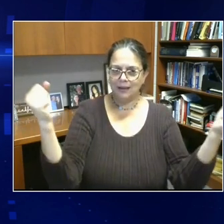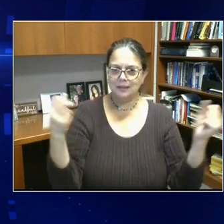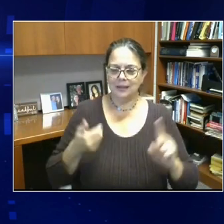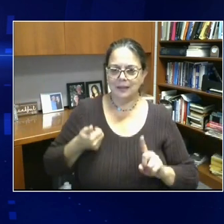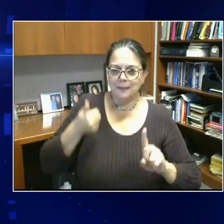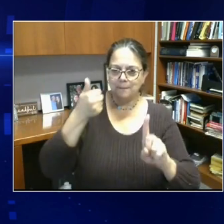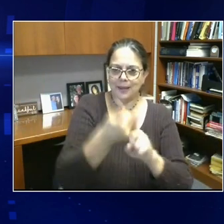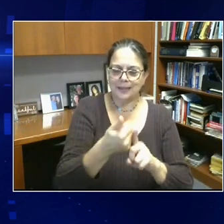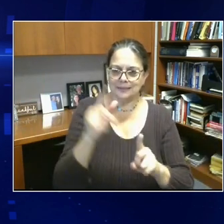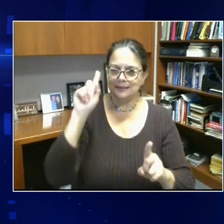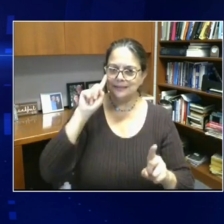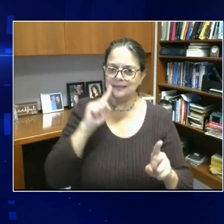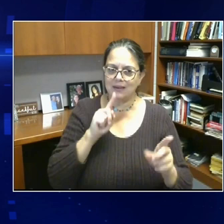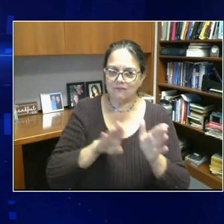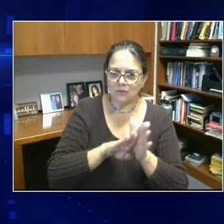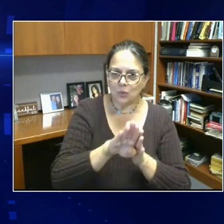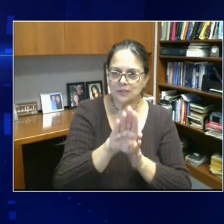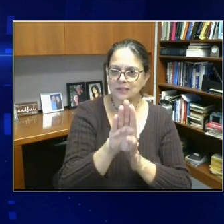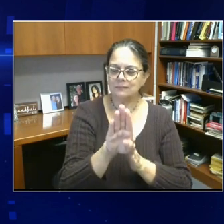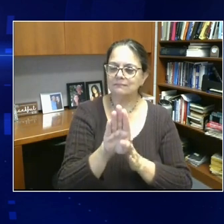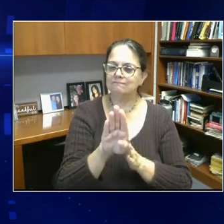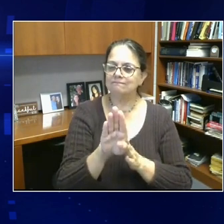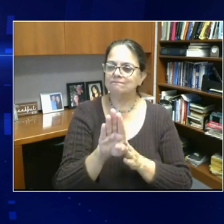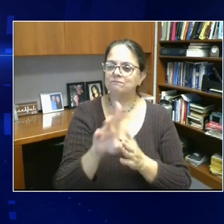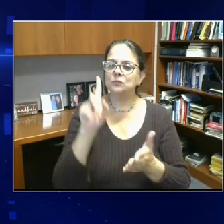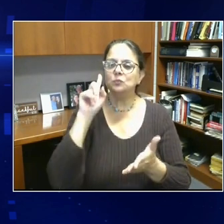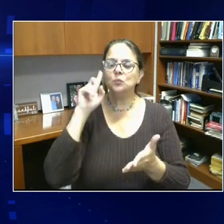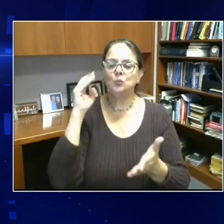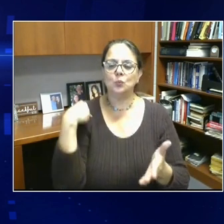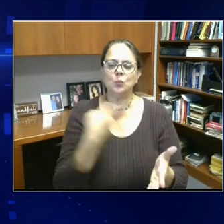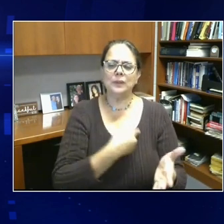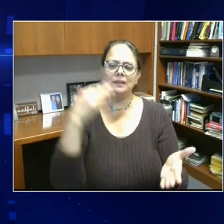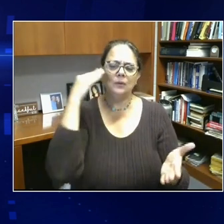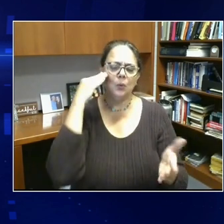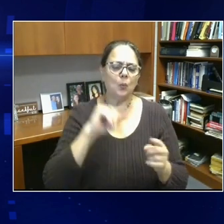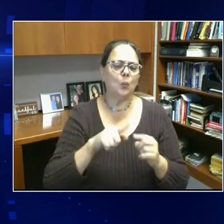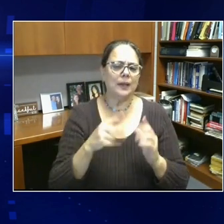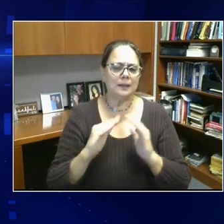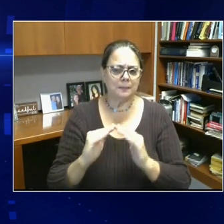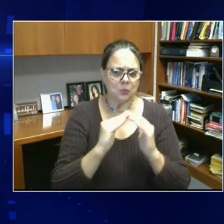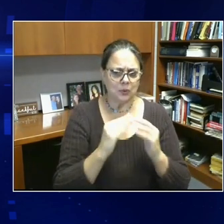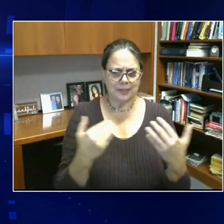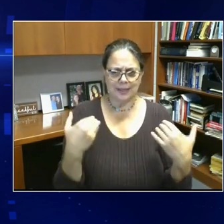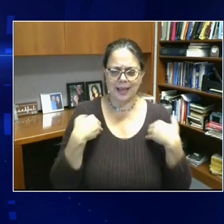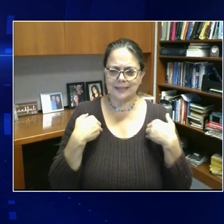How might the loss of a critical mass of signers impact deaf flourishing?